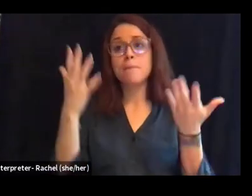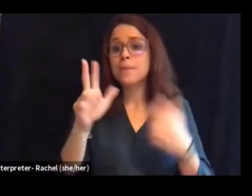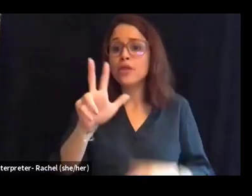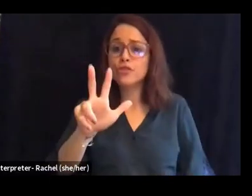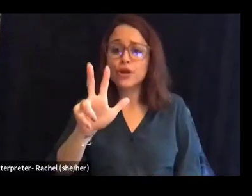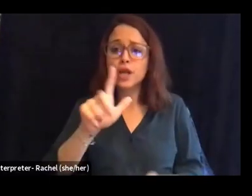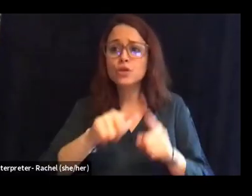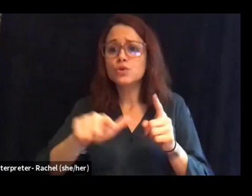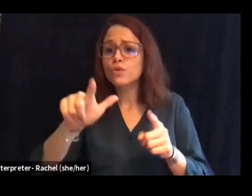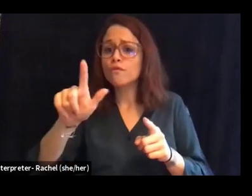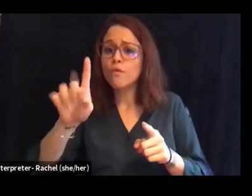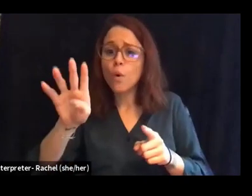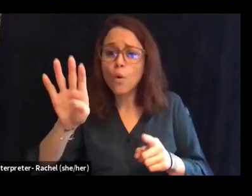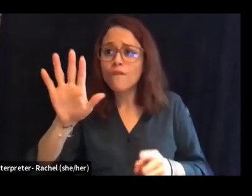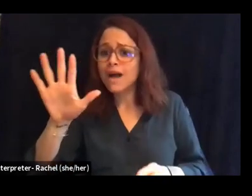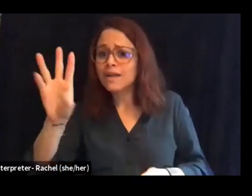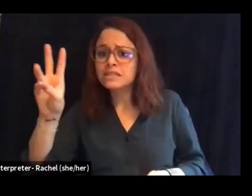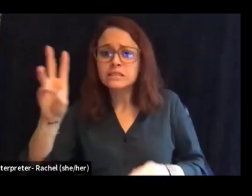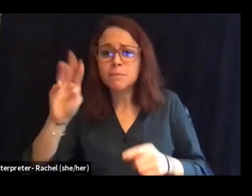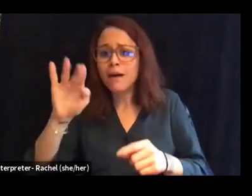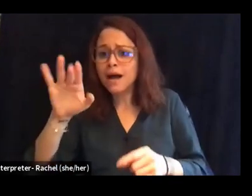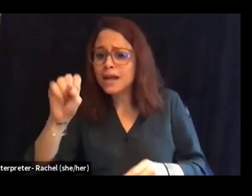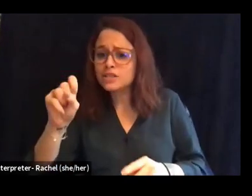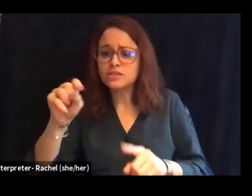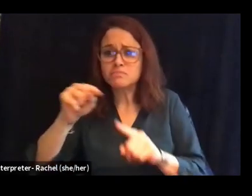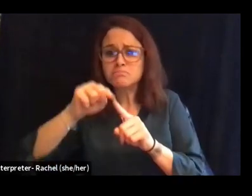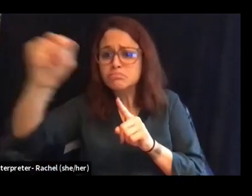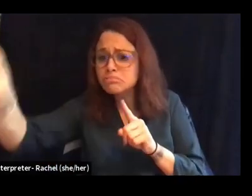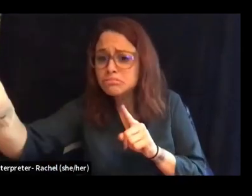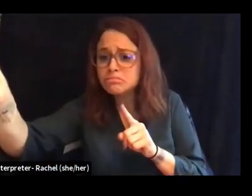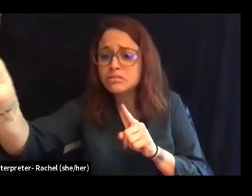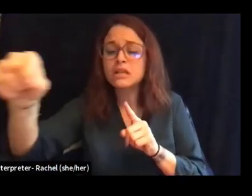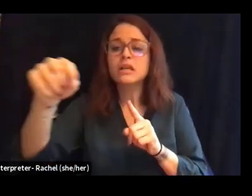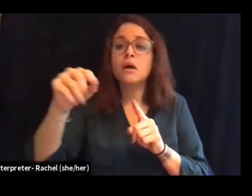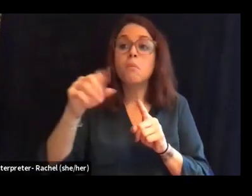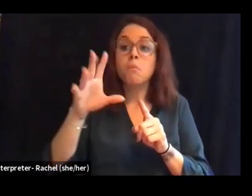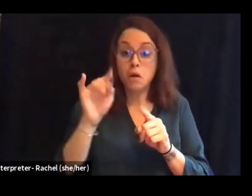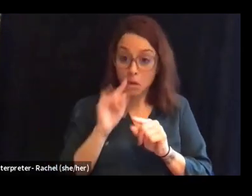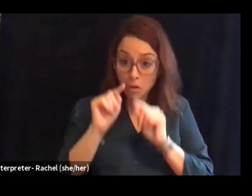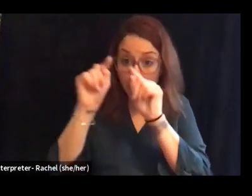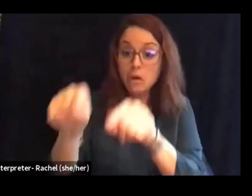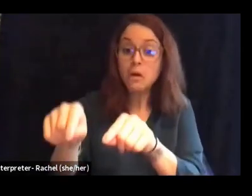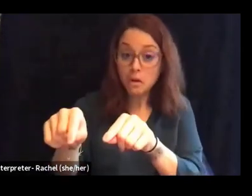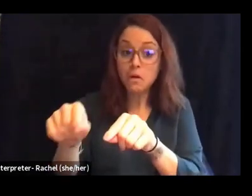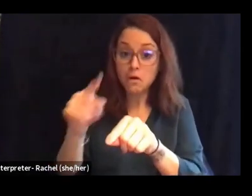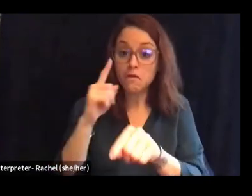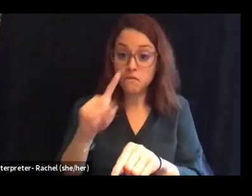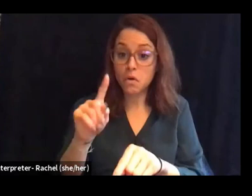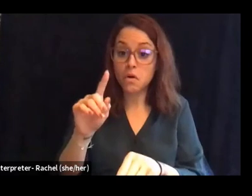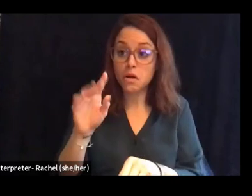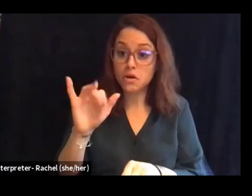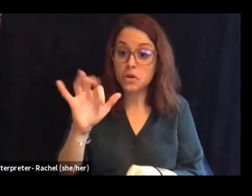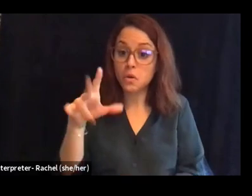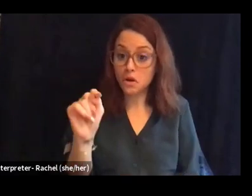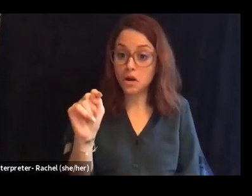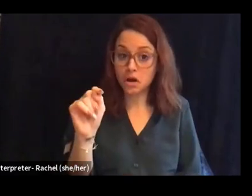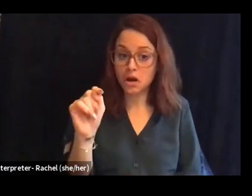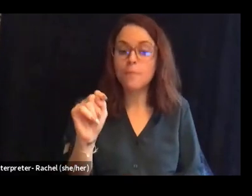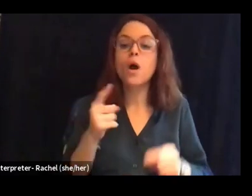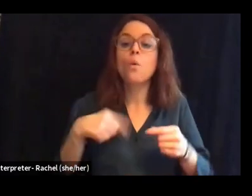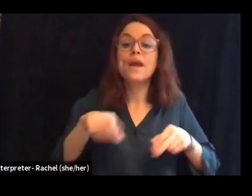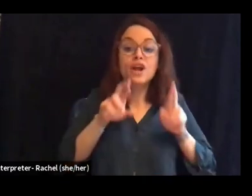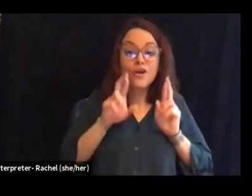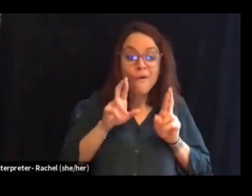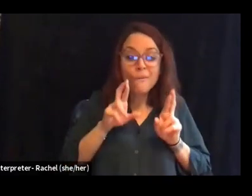miles away from them. But we're trying to create a new belief that there's